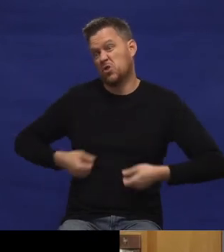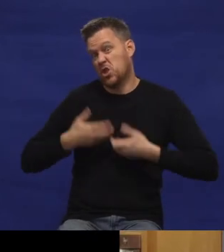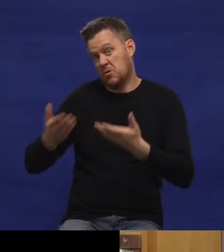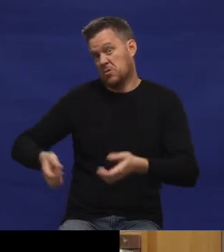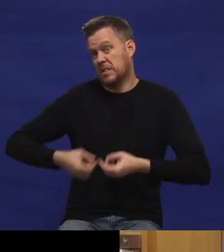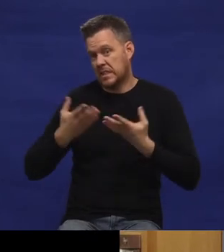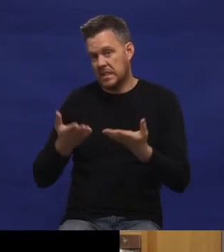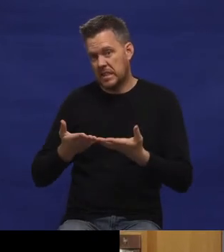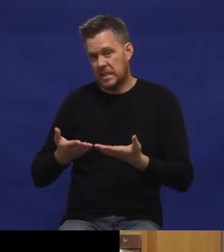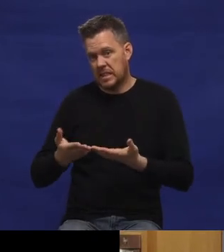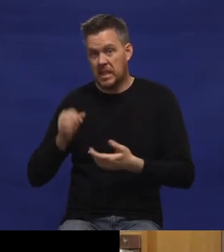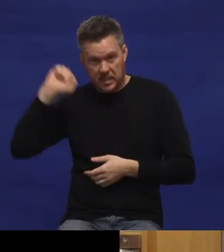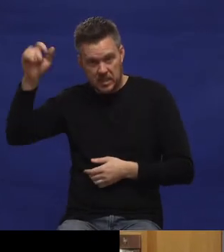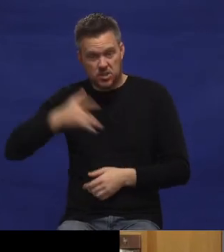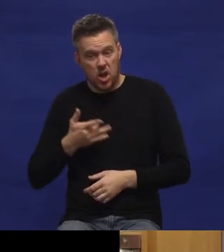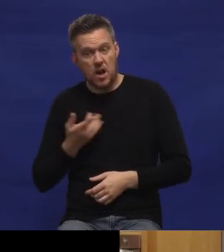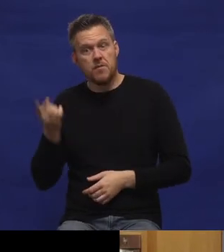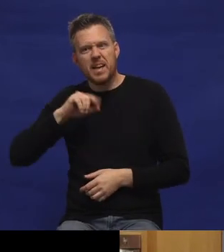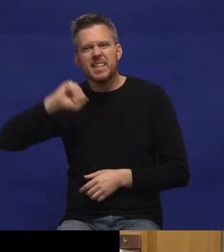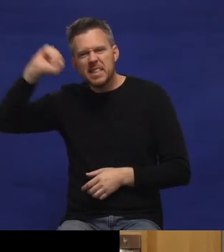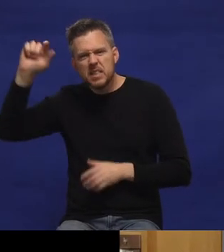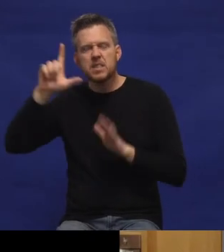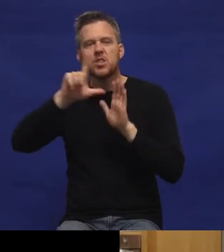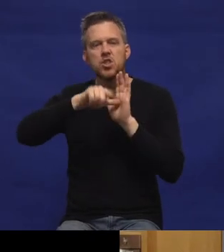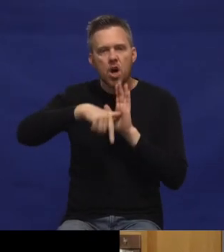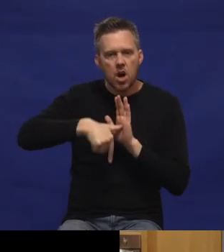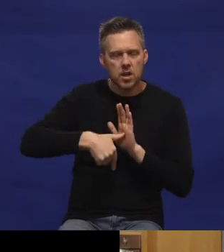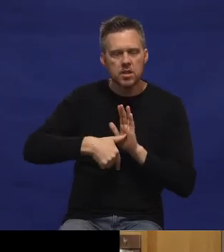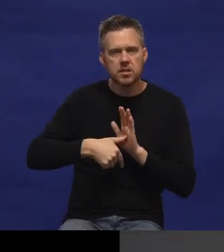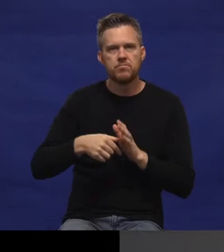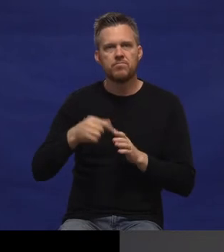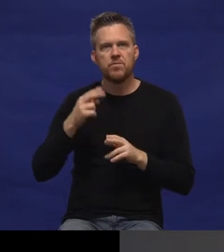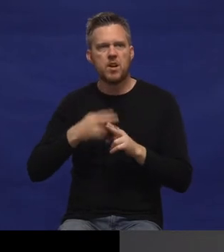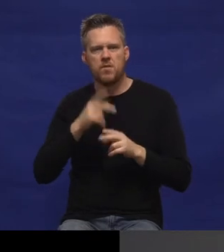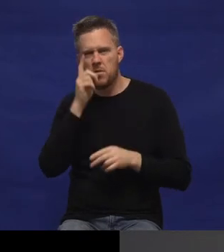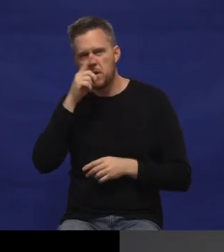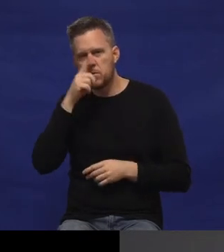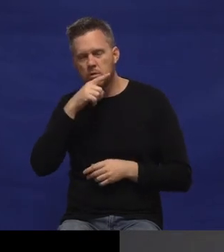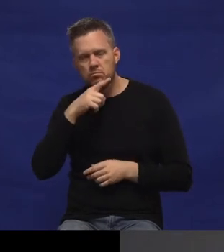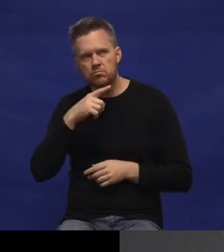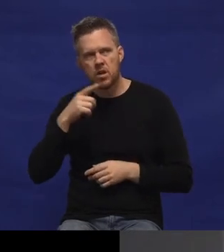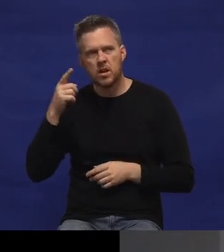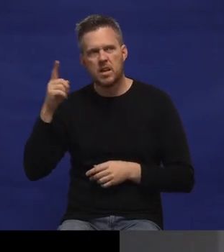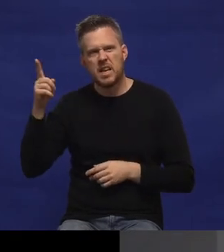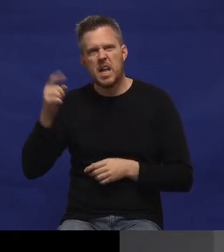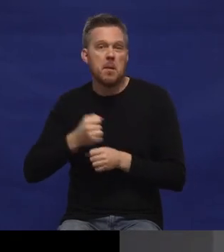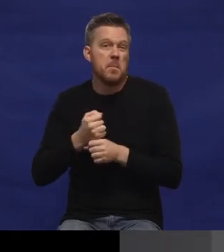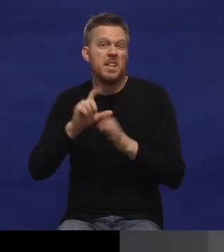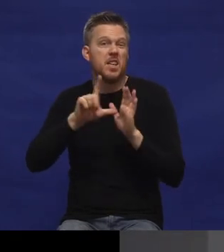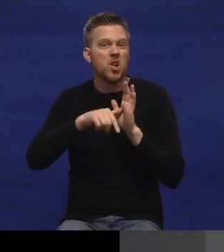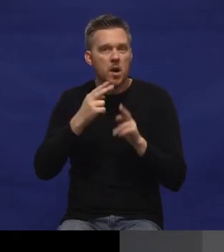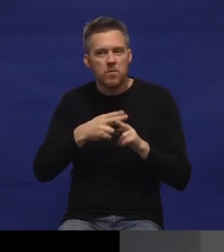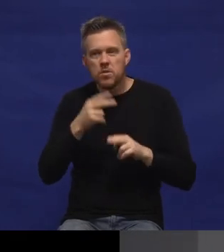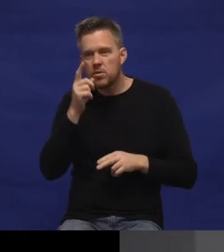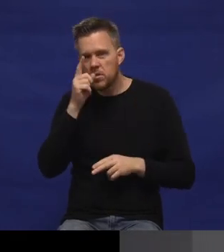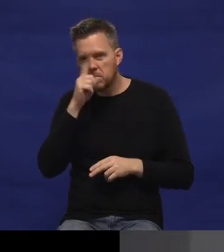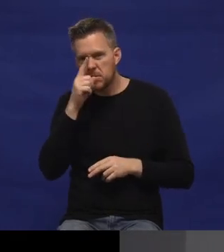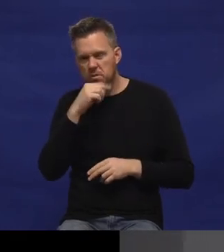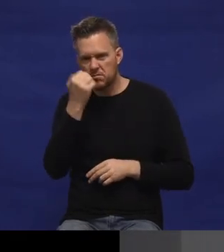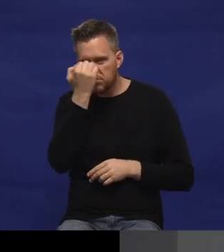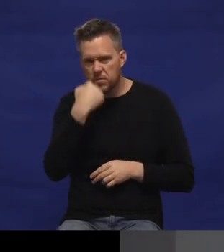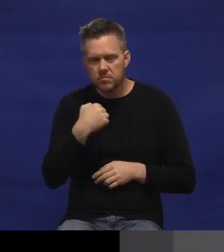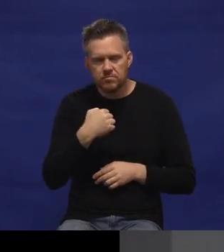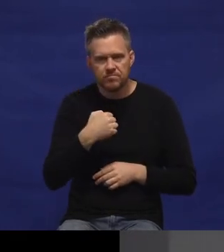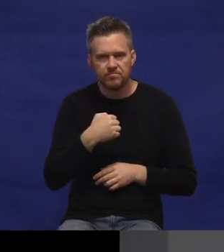generous not just in giving of his life, but he gave his time to people. He made time for those who were the